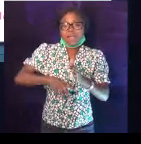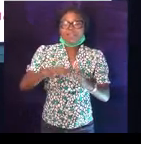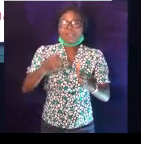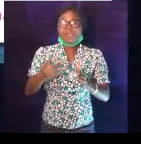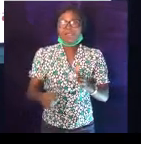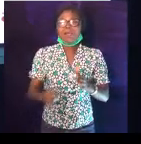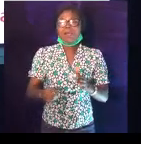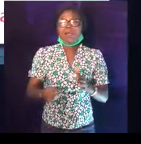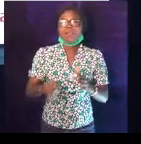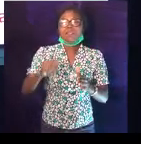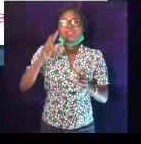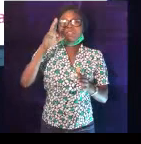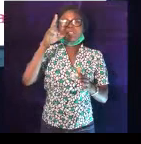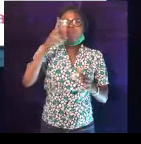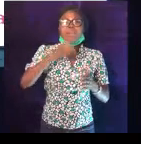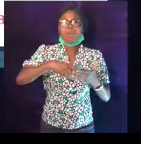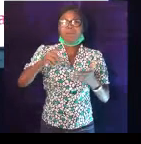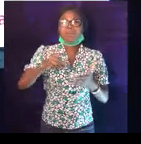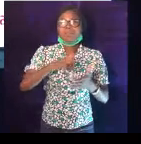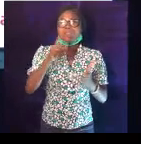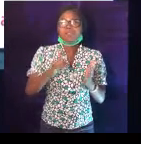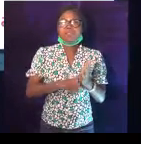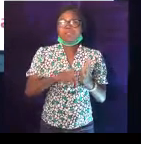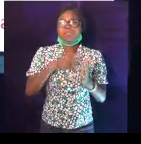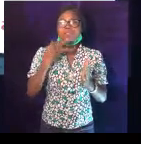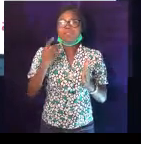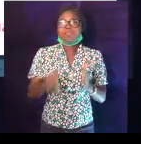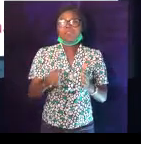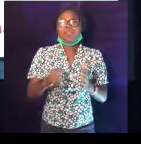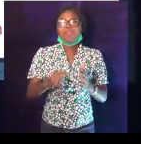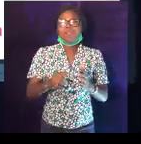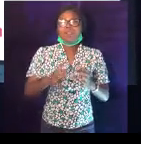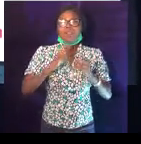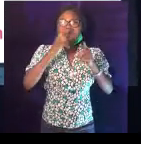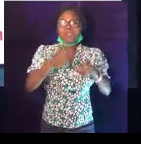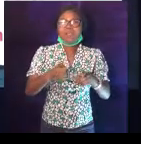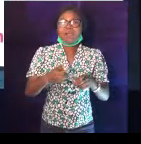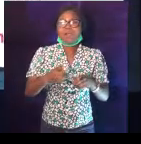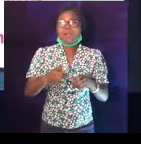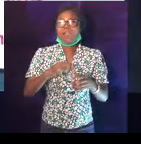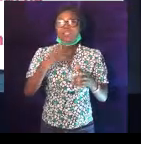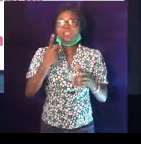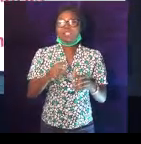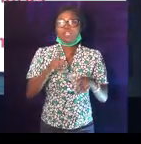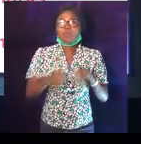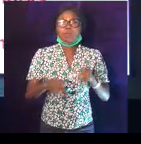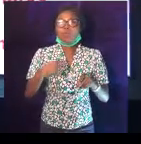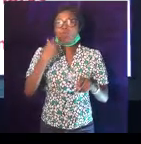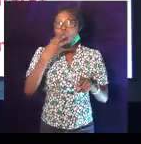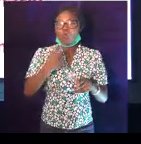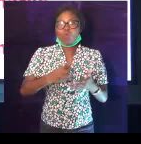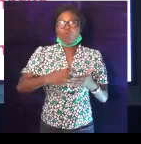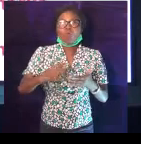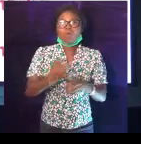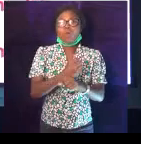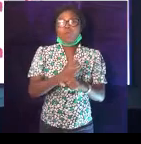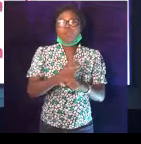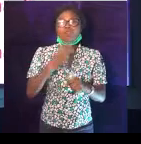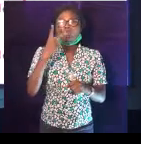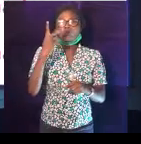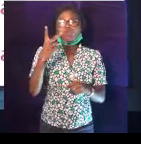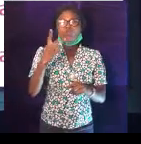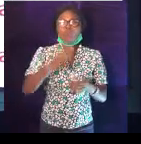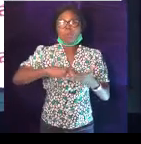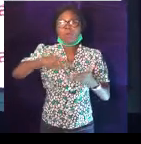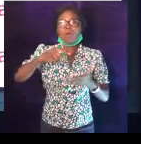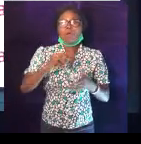data column or the data row. This is 3 marks. The people who scored less than 3 marks will score